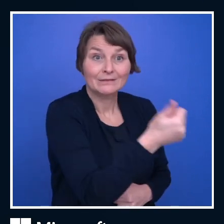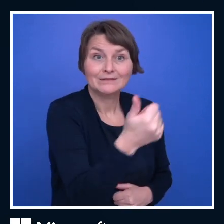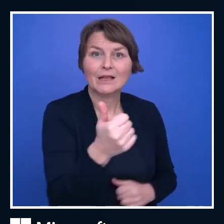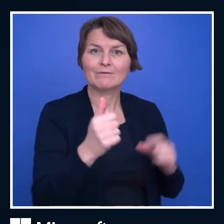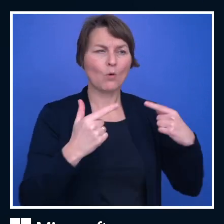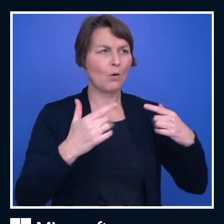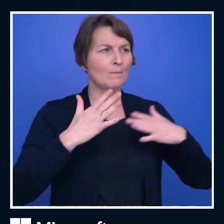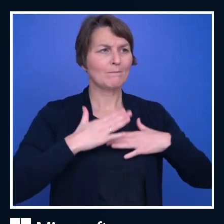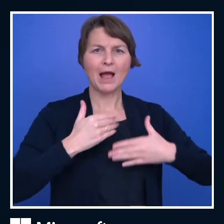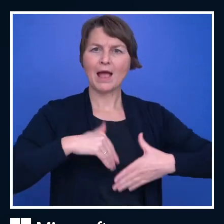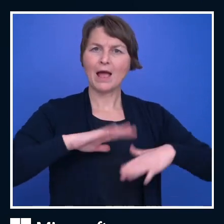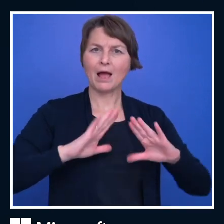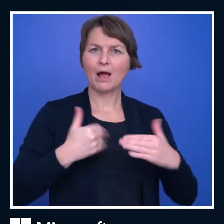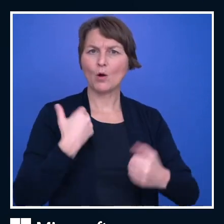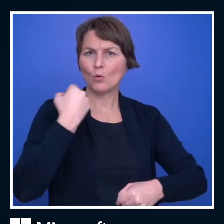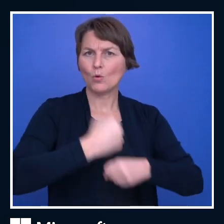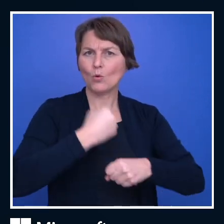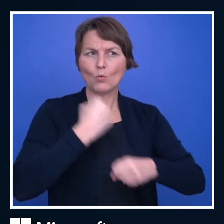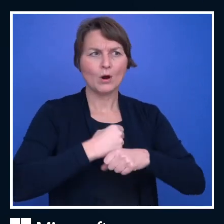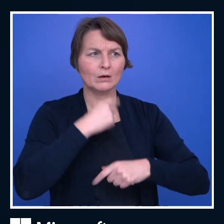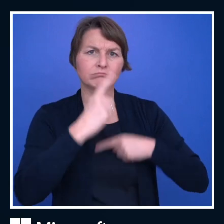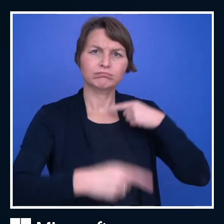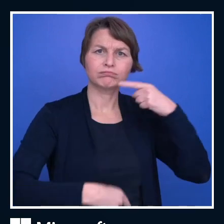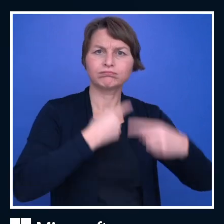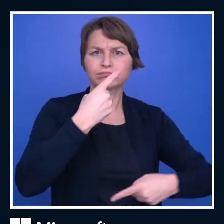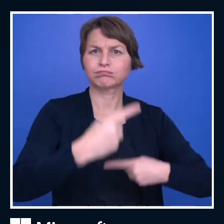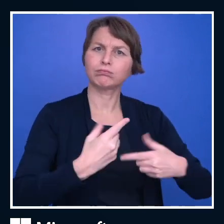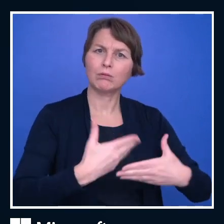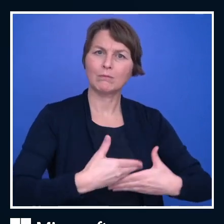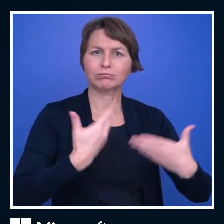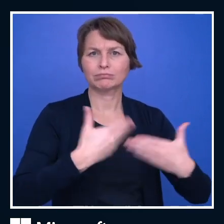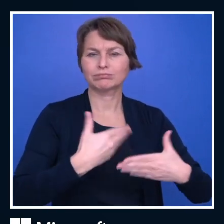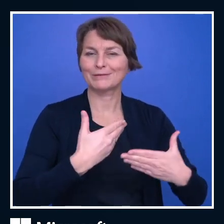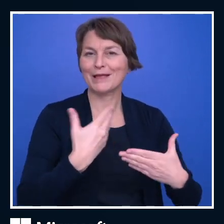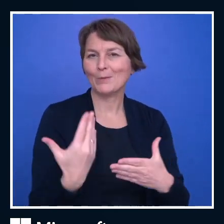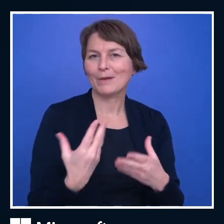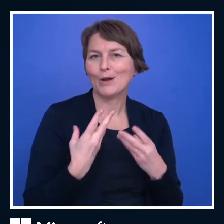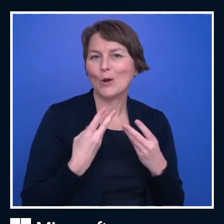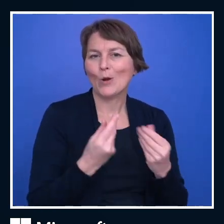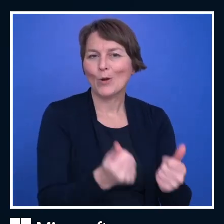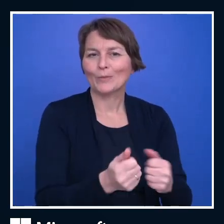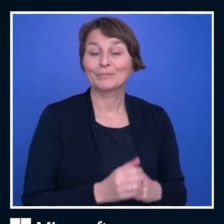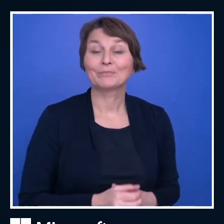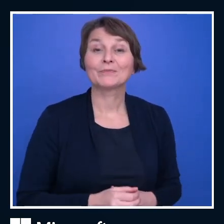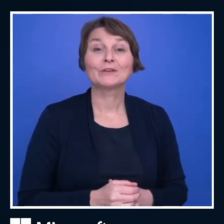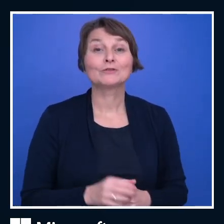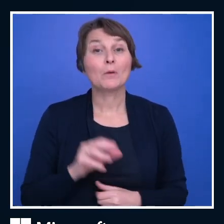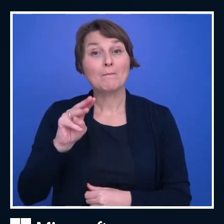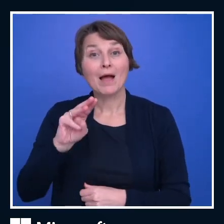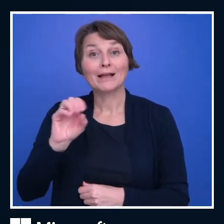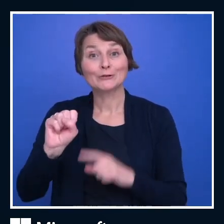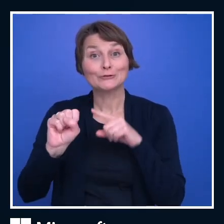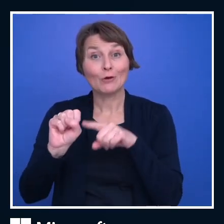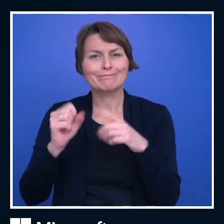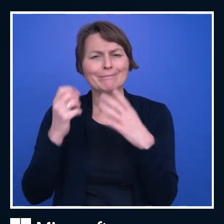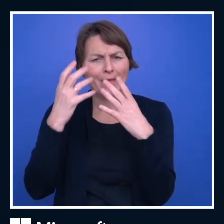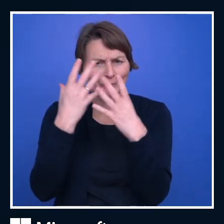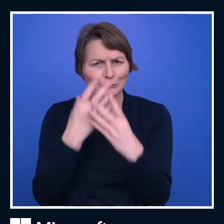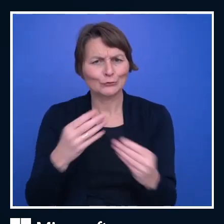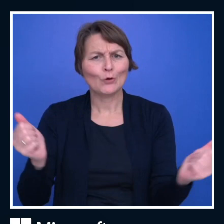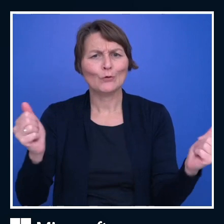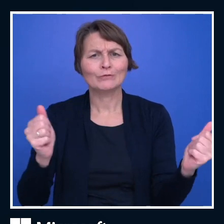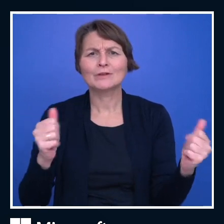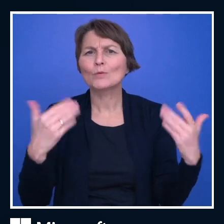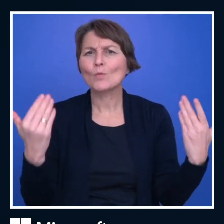of the services that Microsoft built for that is Azure Cognitive Search, before called as Azure